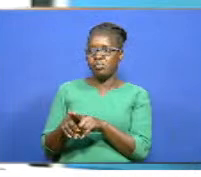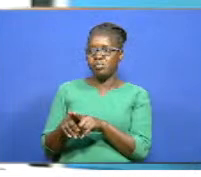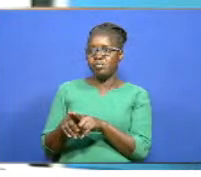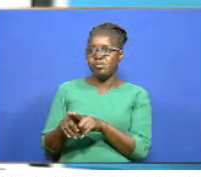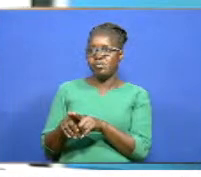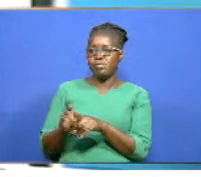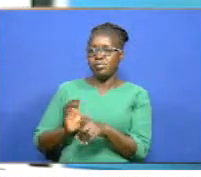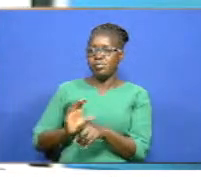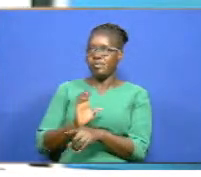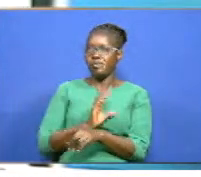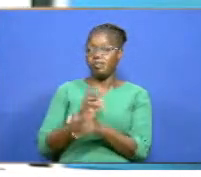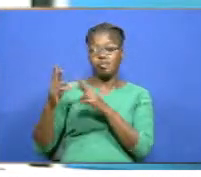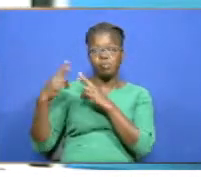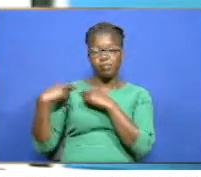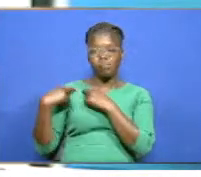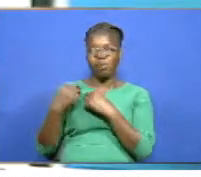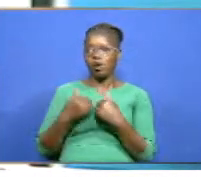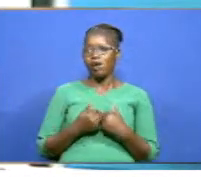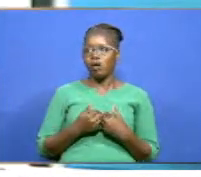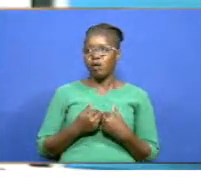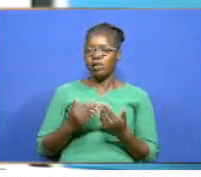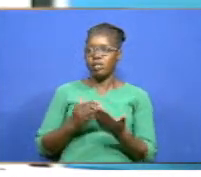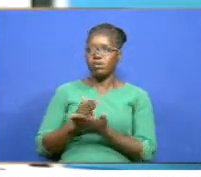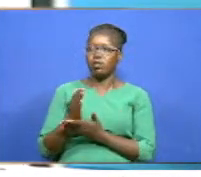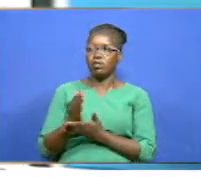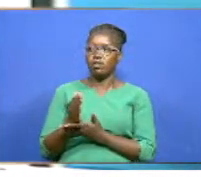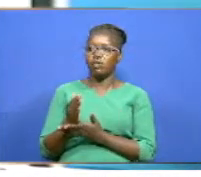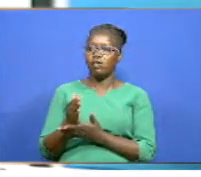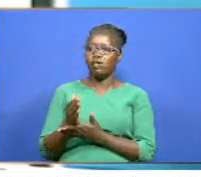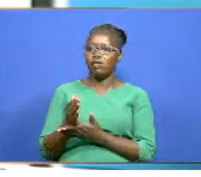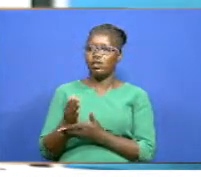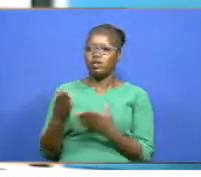the commission has a responsibility to ensure that